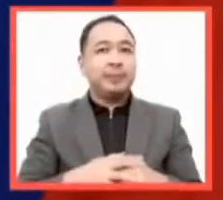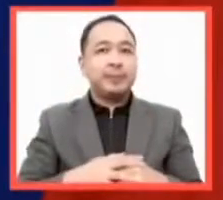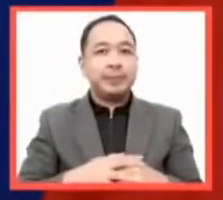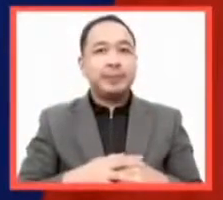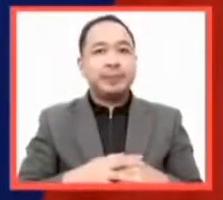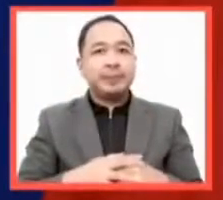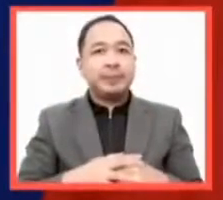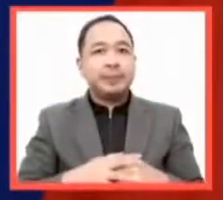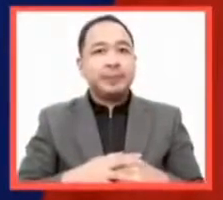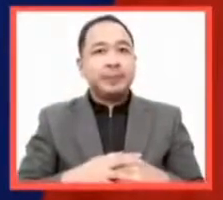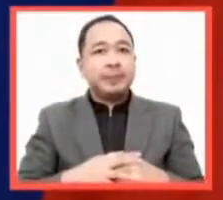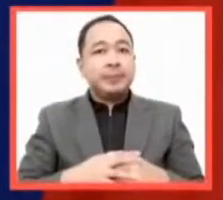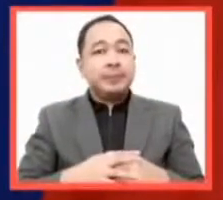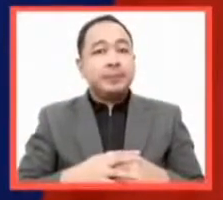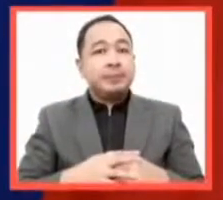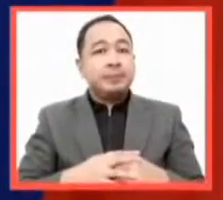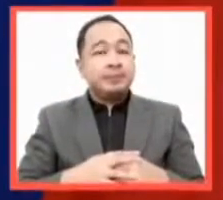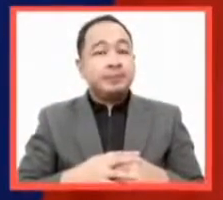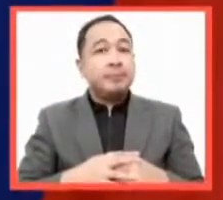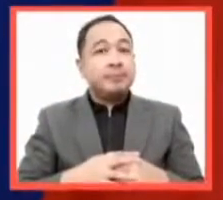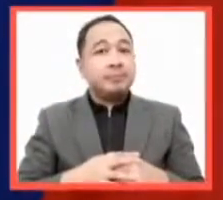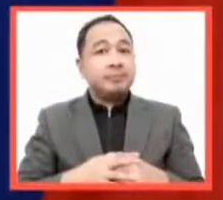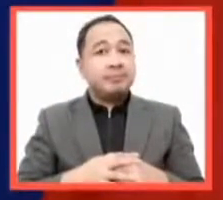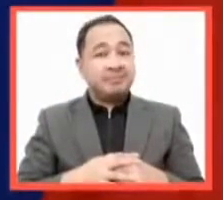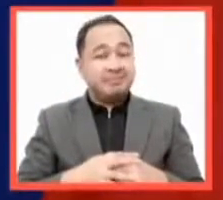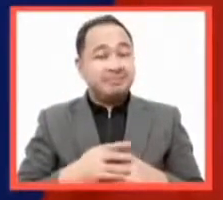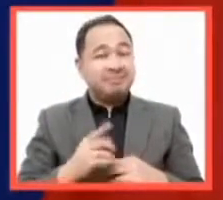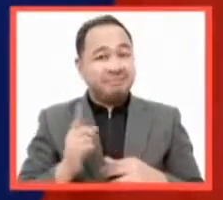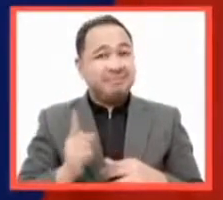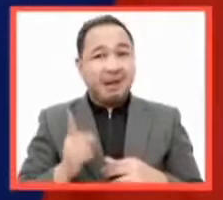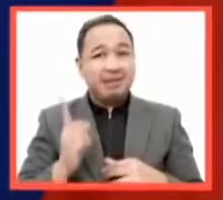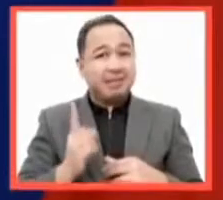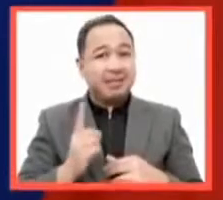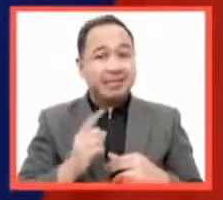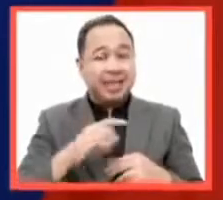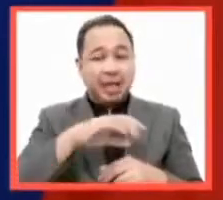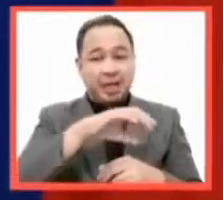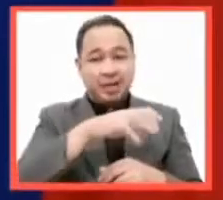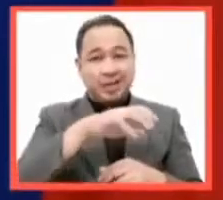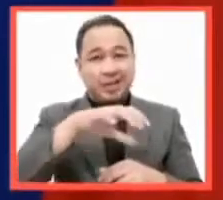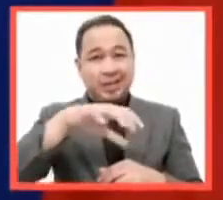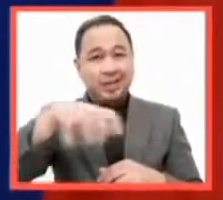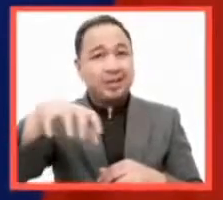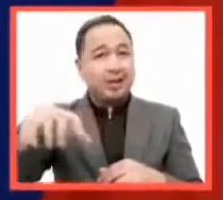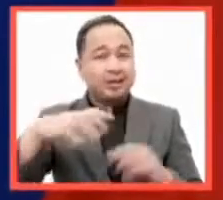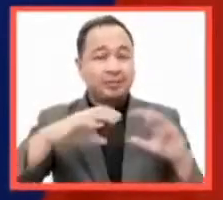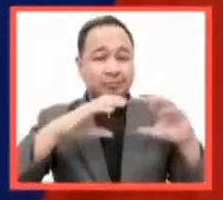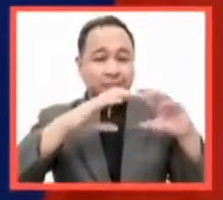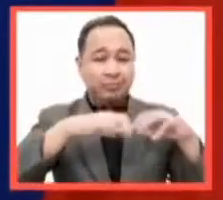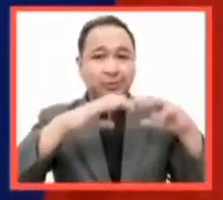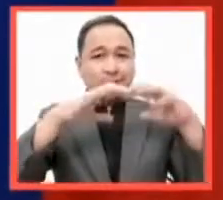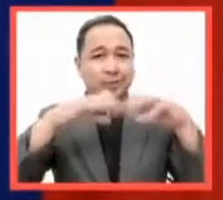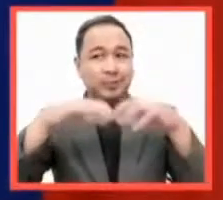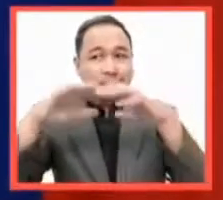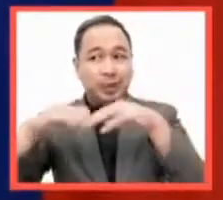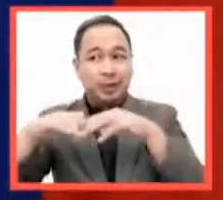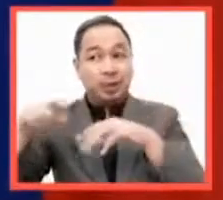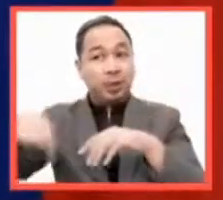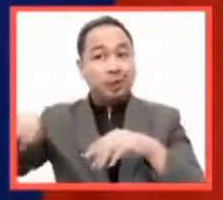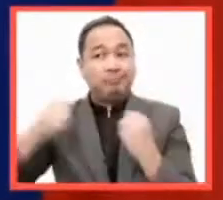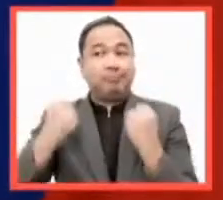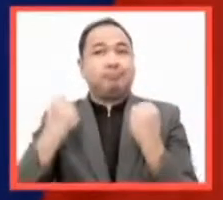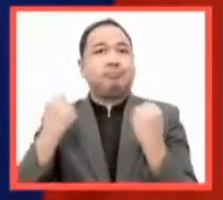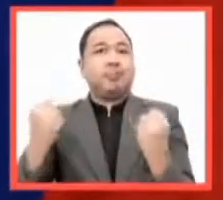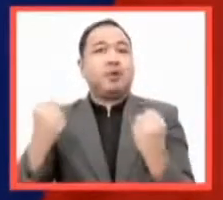in the future. How many more countries shall be made to unravel and descend